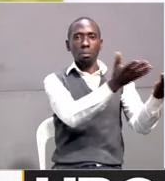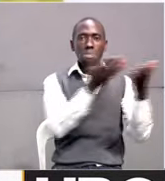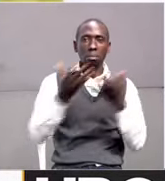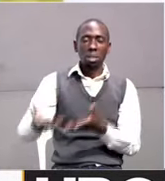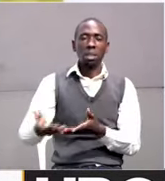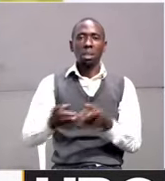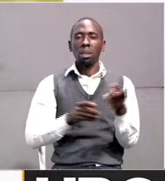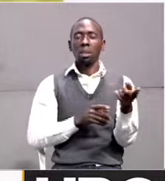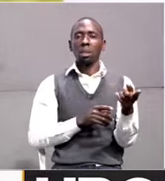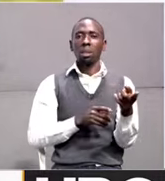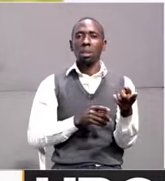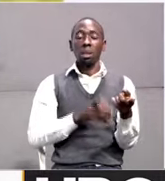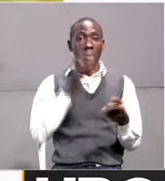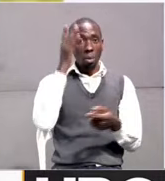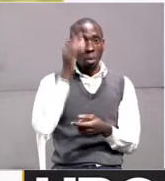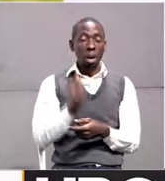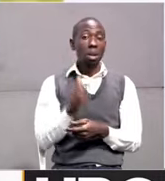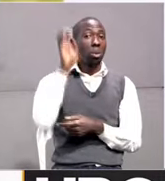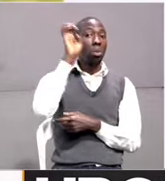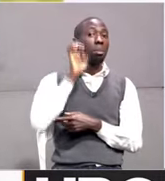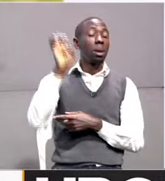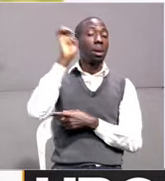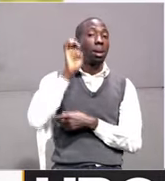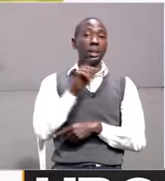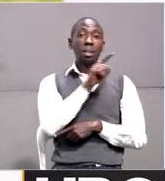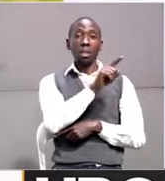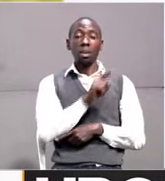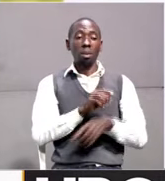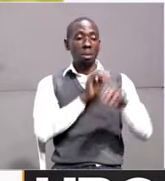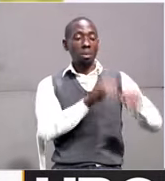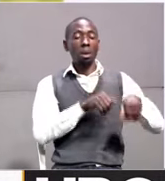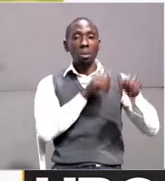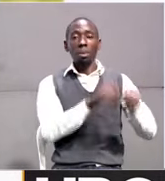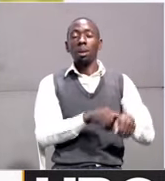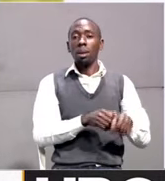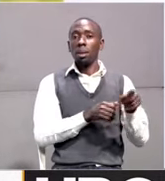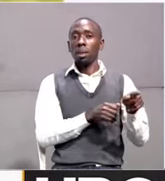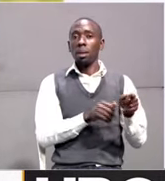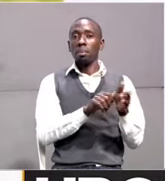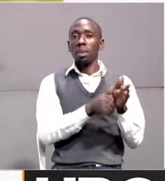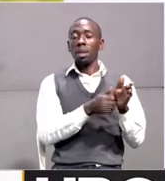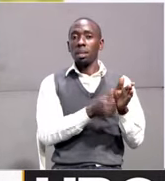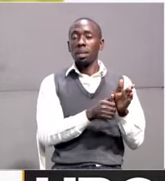because the European whites were the ones growing the maize in Kenya.